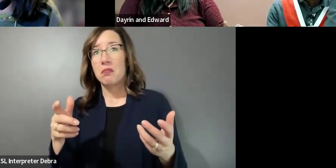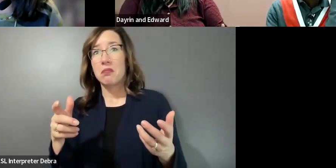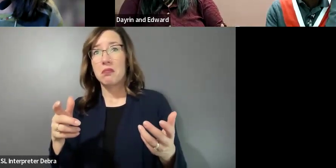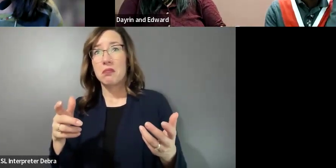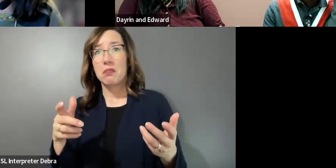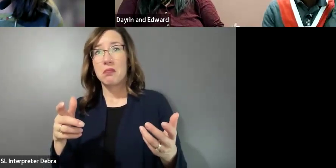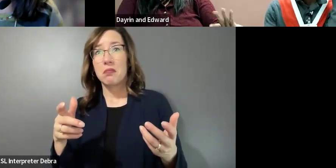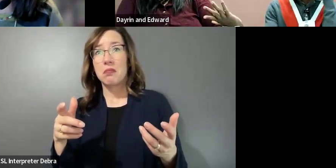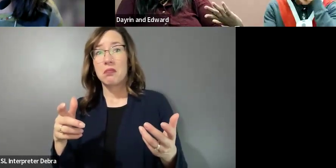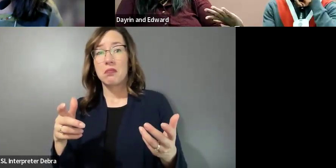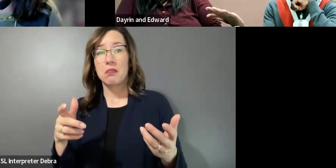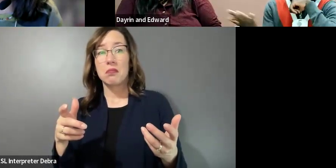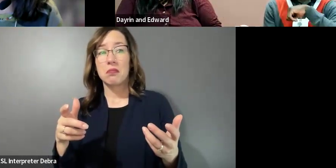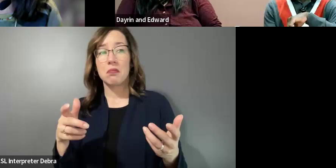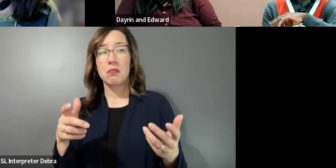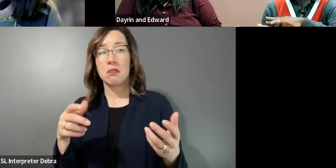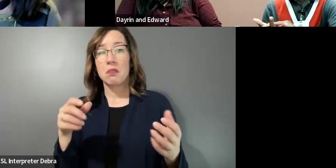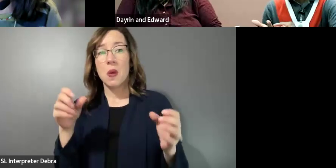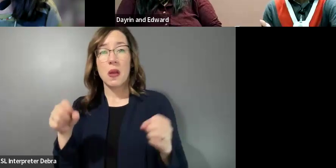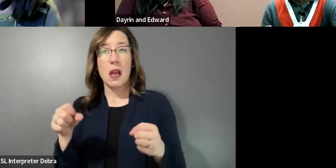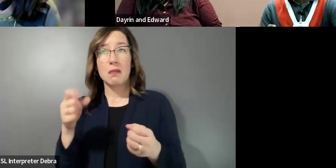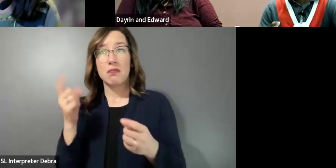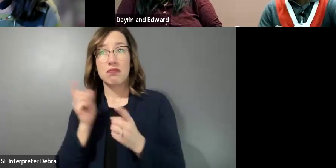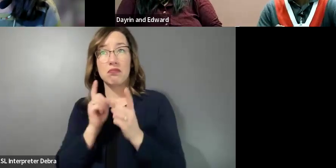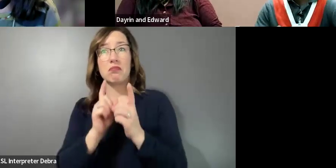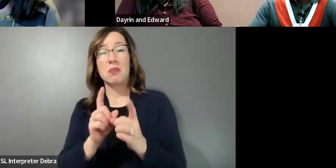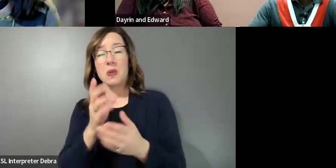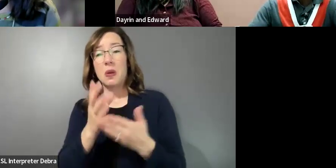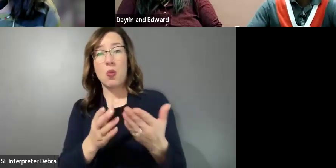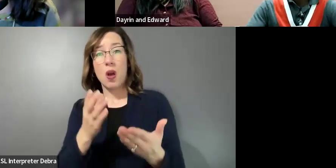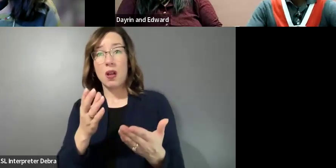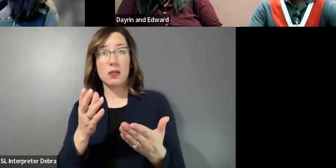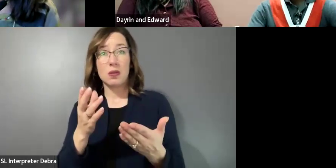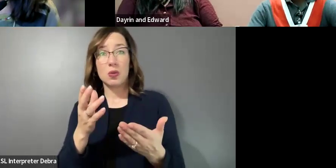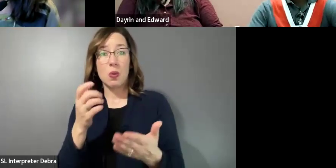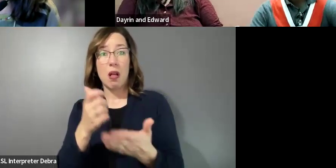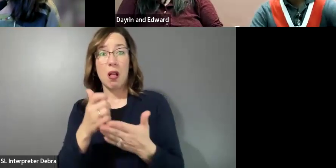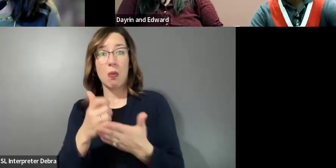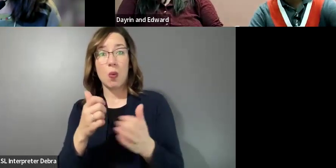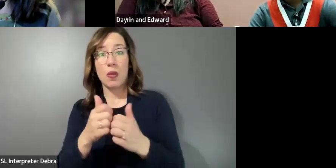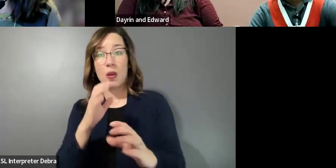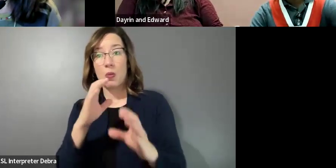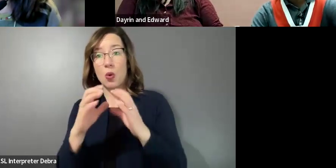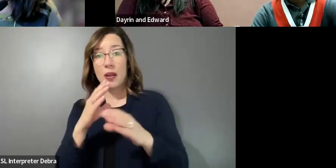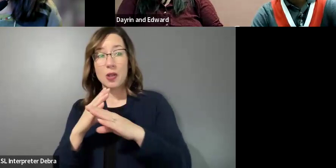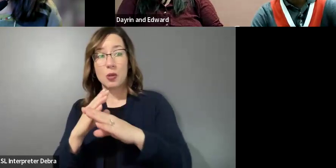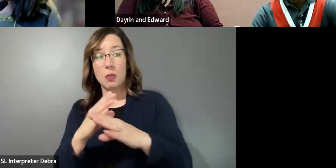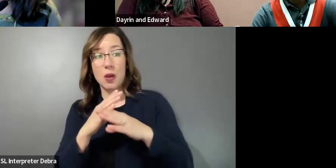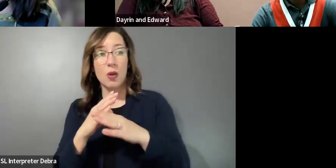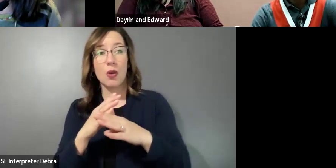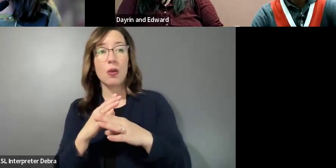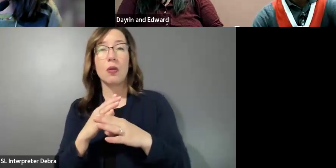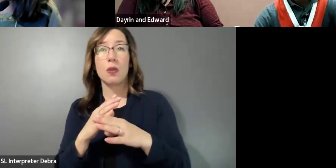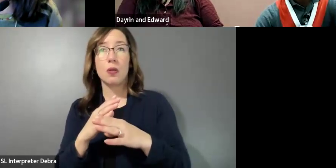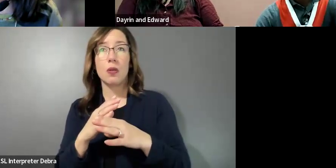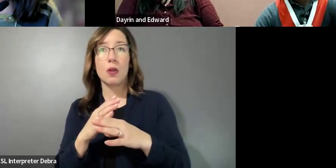the interpreter to come and help me out with my communication barrier? That sometimes happen to be,